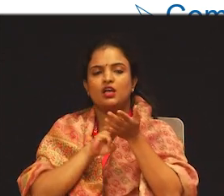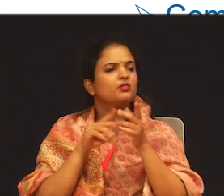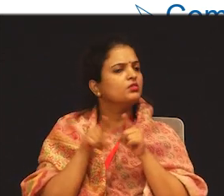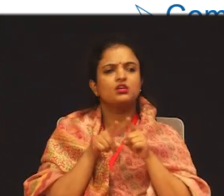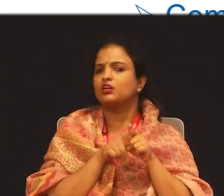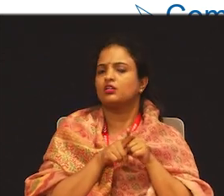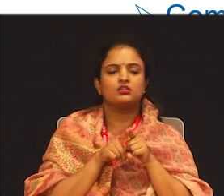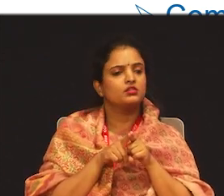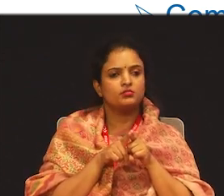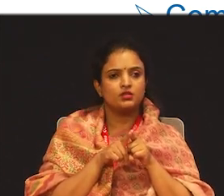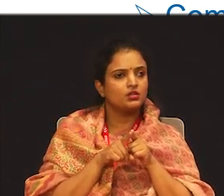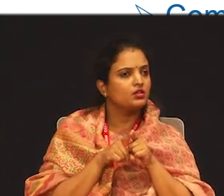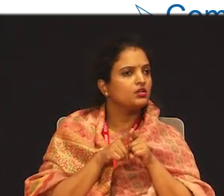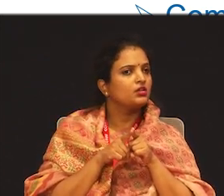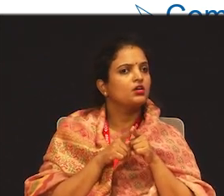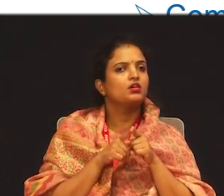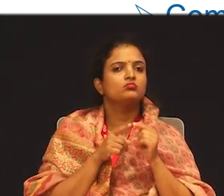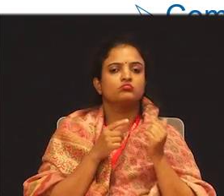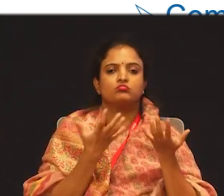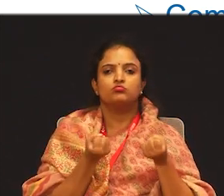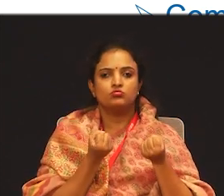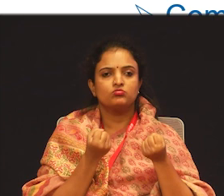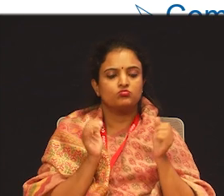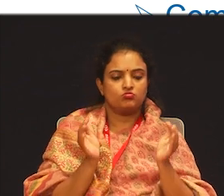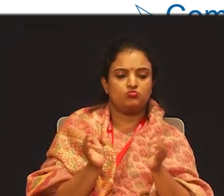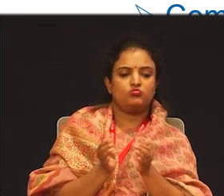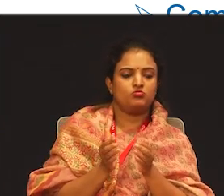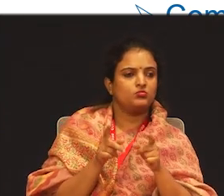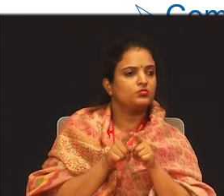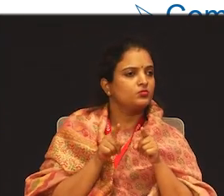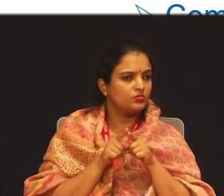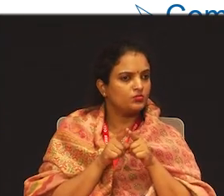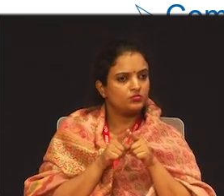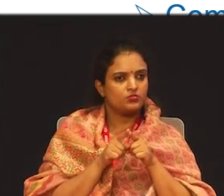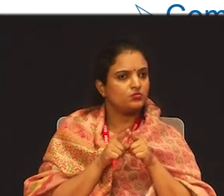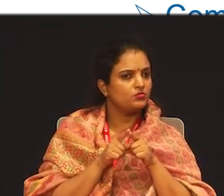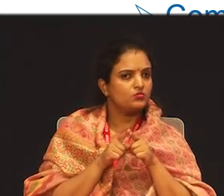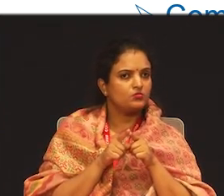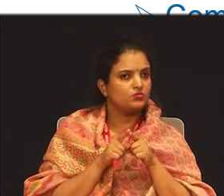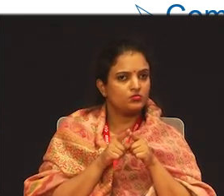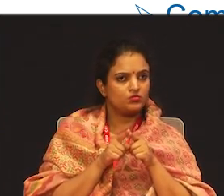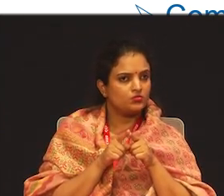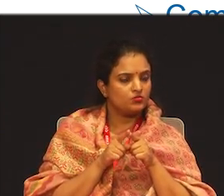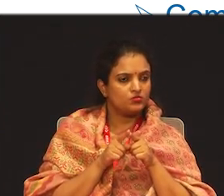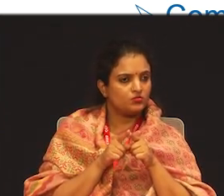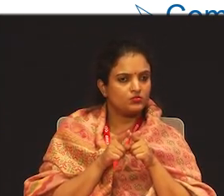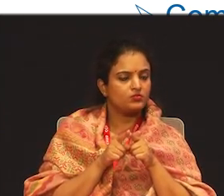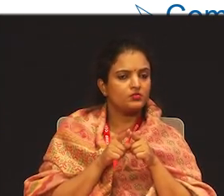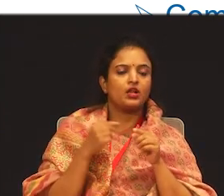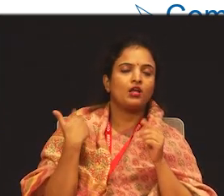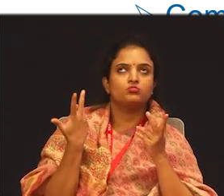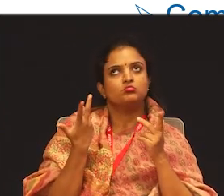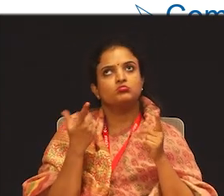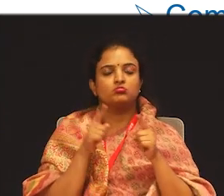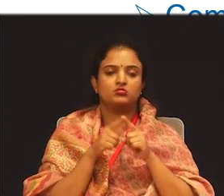is, the need might be small. We may just need to give a little stool so that the mic